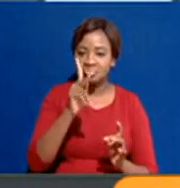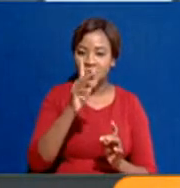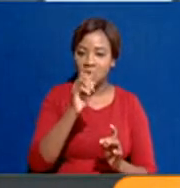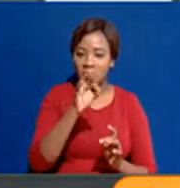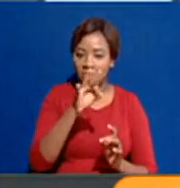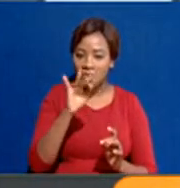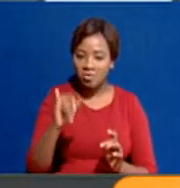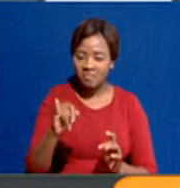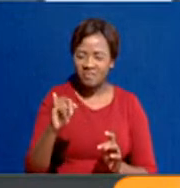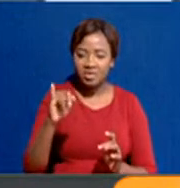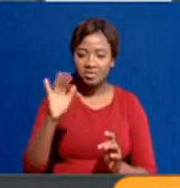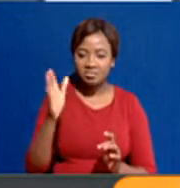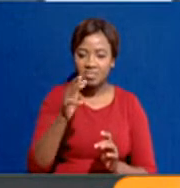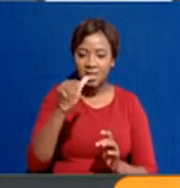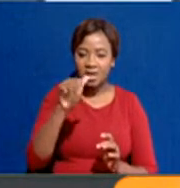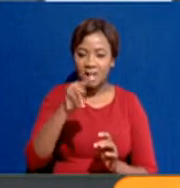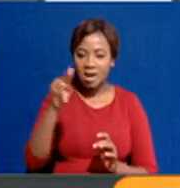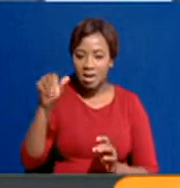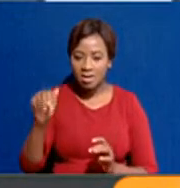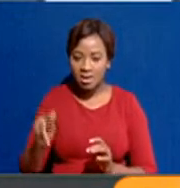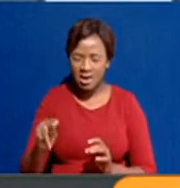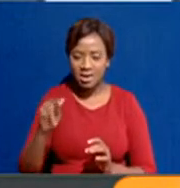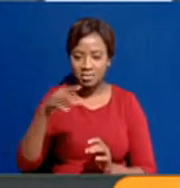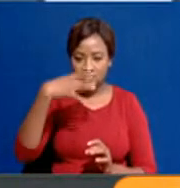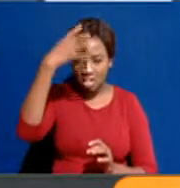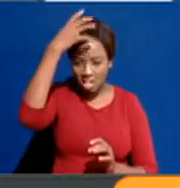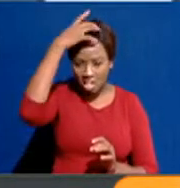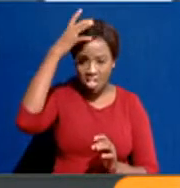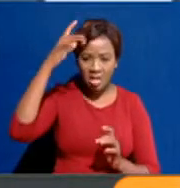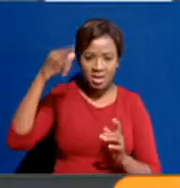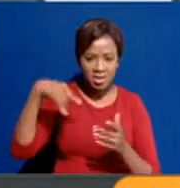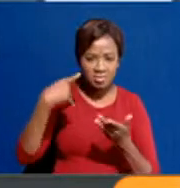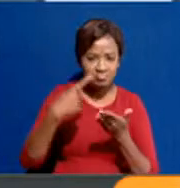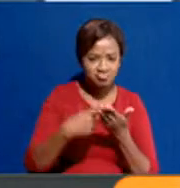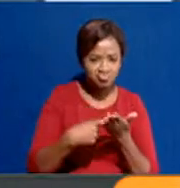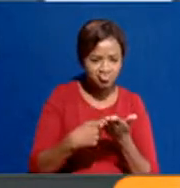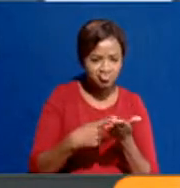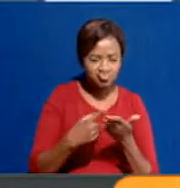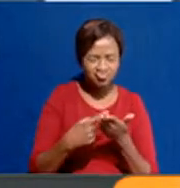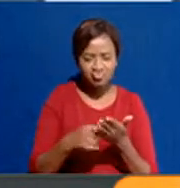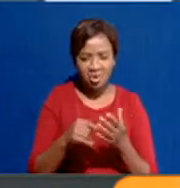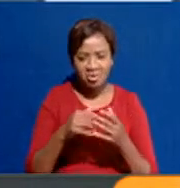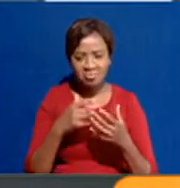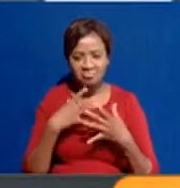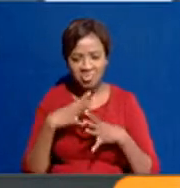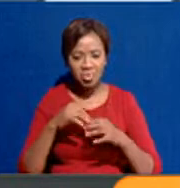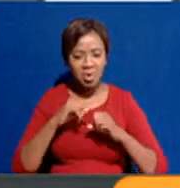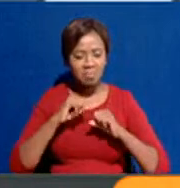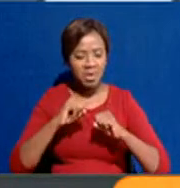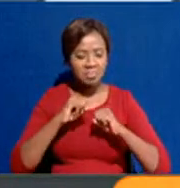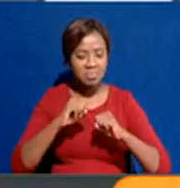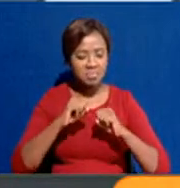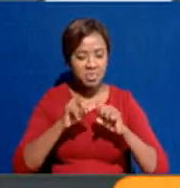from Africa talking about Grasa Machel and Benjamin Mkapa. And the talks,